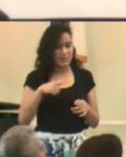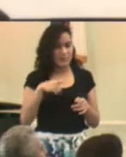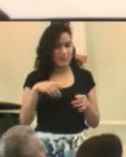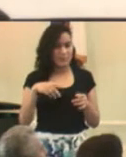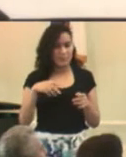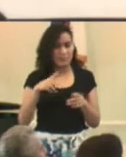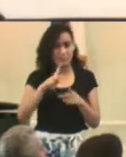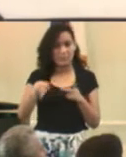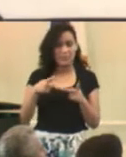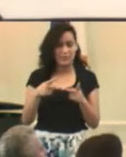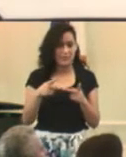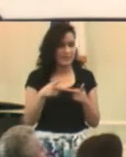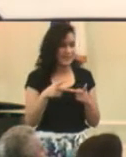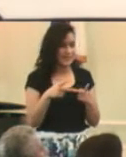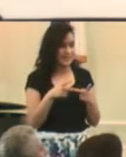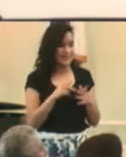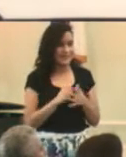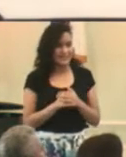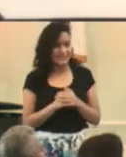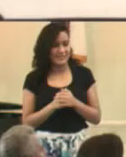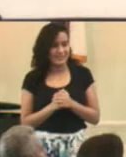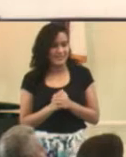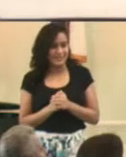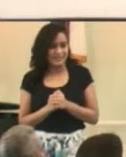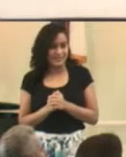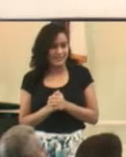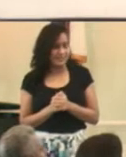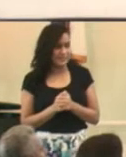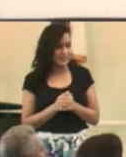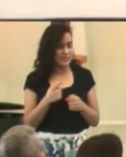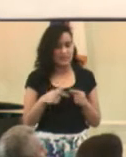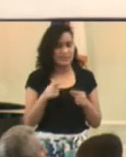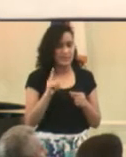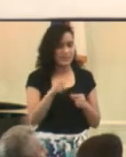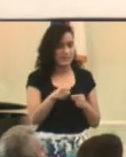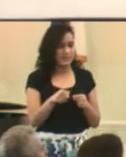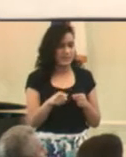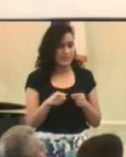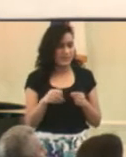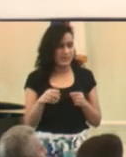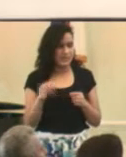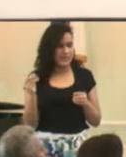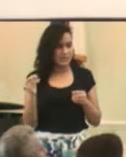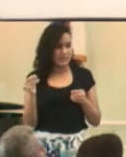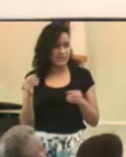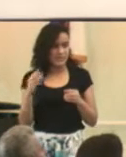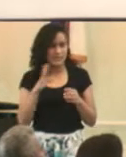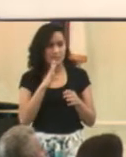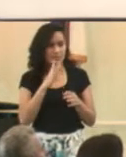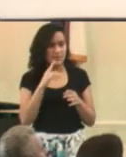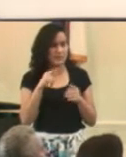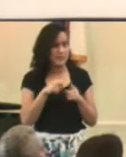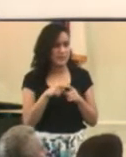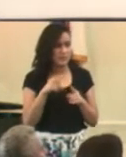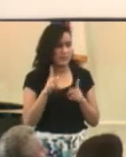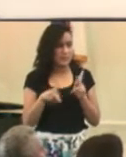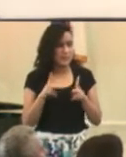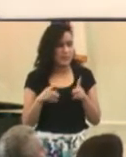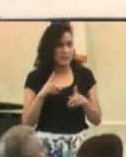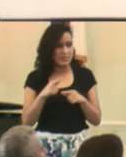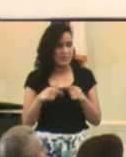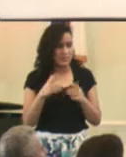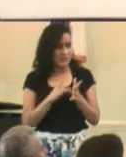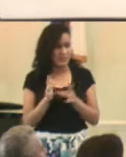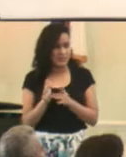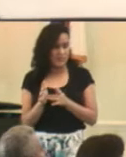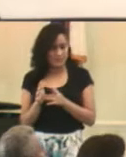example, okay? So whenever you're going out to talk to someone about Jesus, or whenever you're going to do